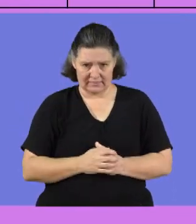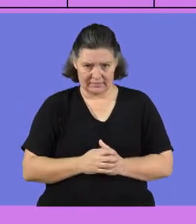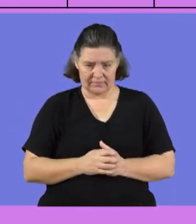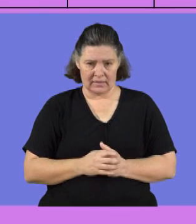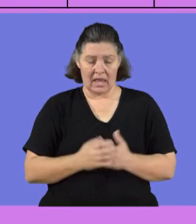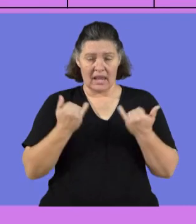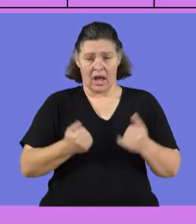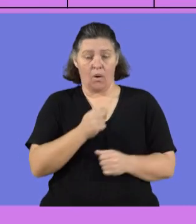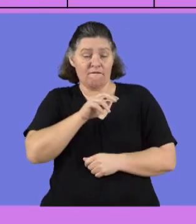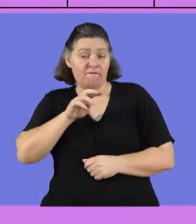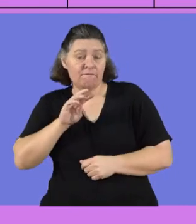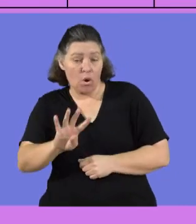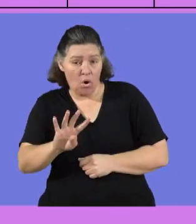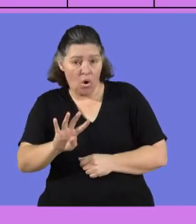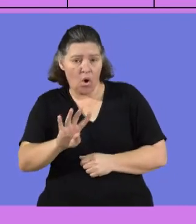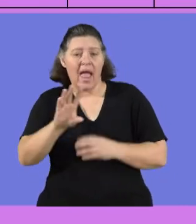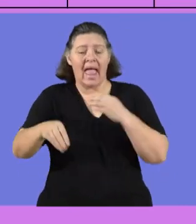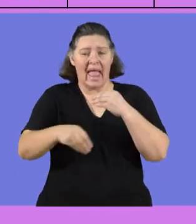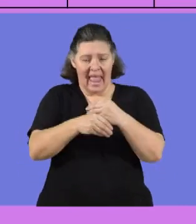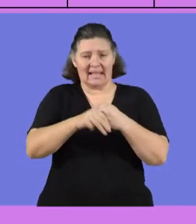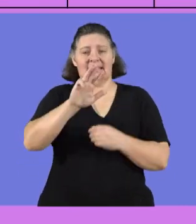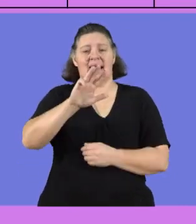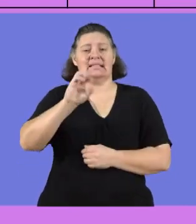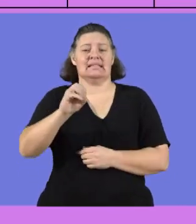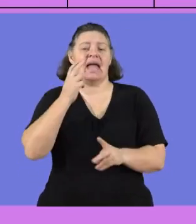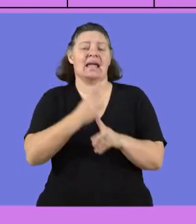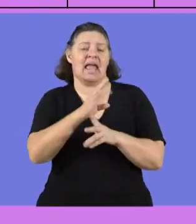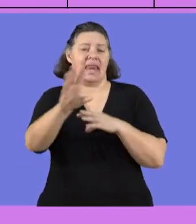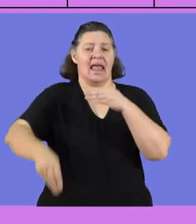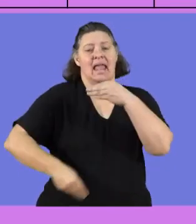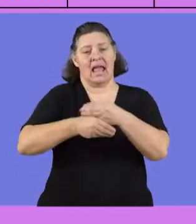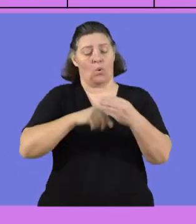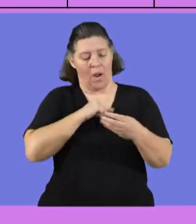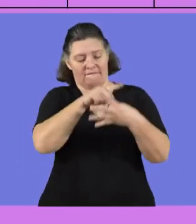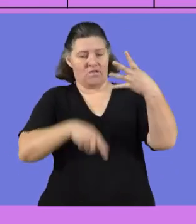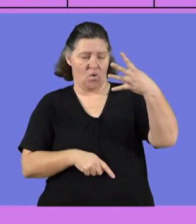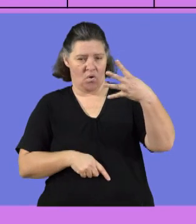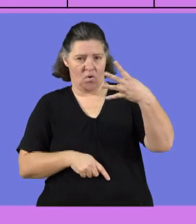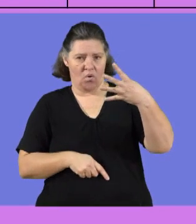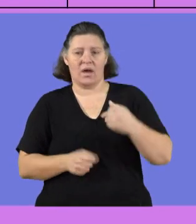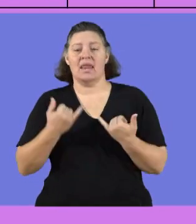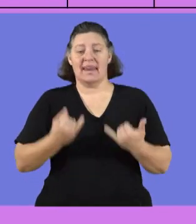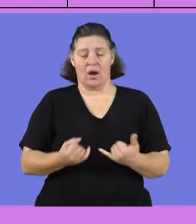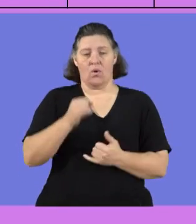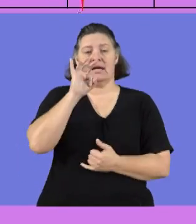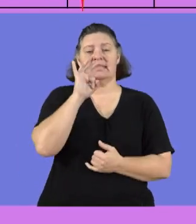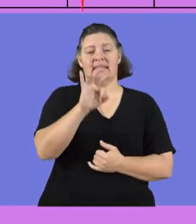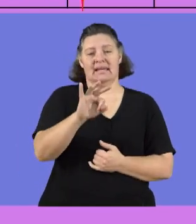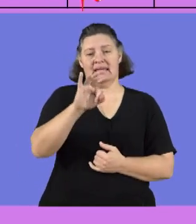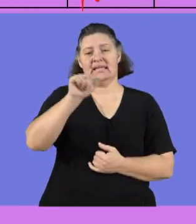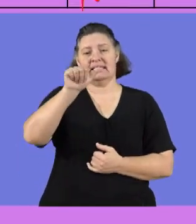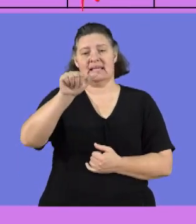270. If there are 4, we add 90 rand again. So as we add 90 rand, that becomes